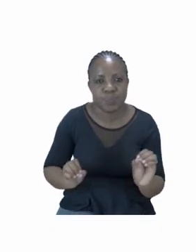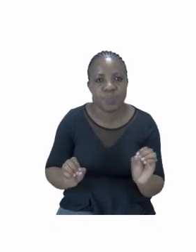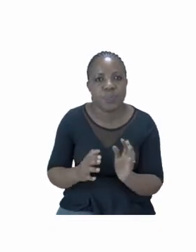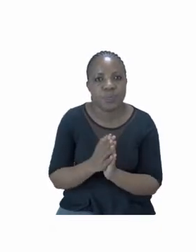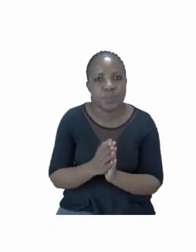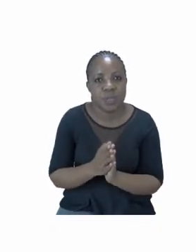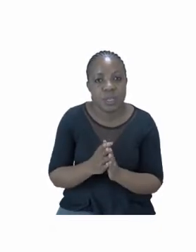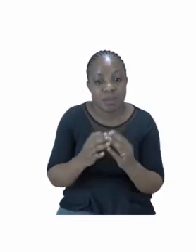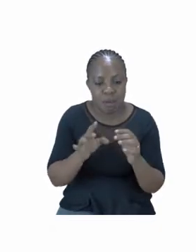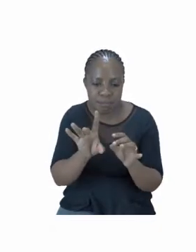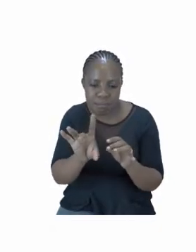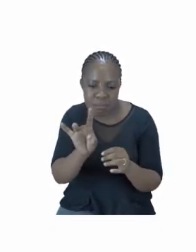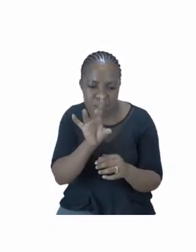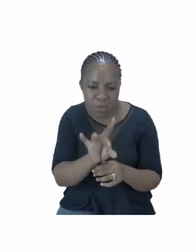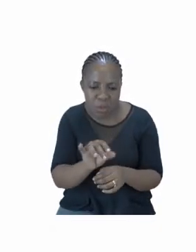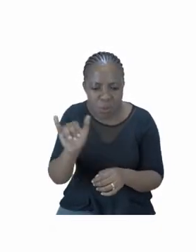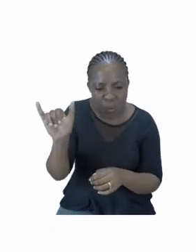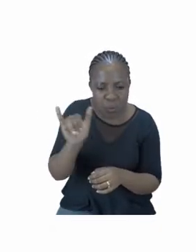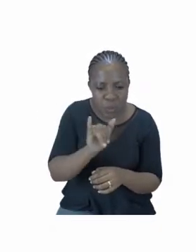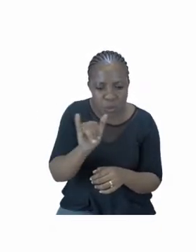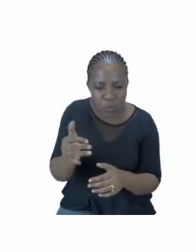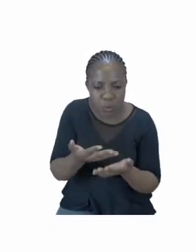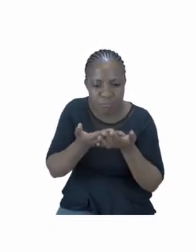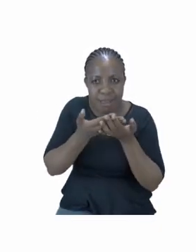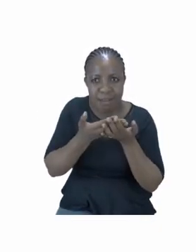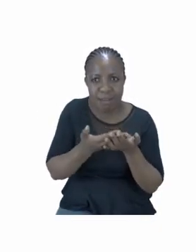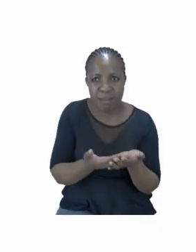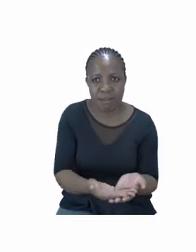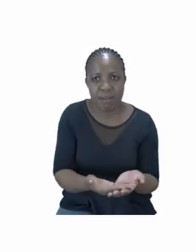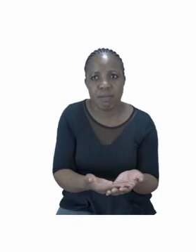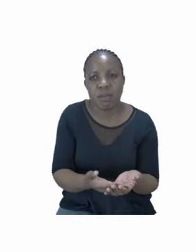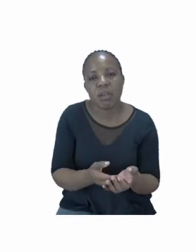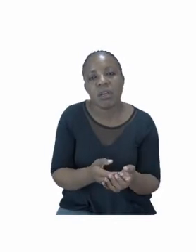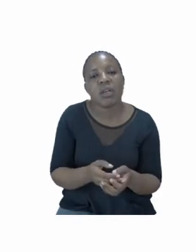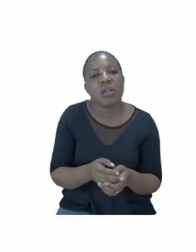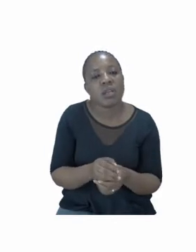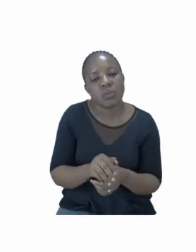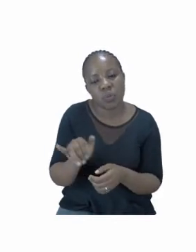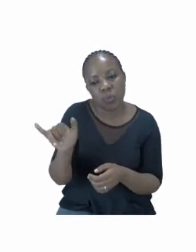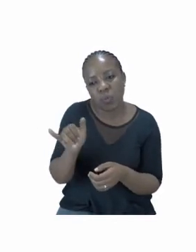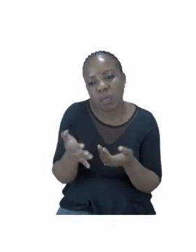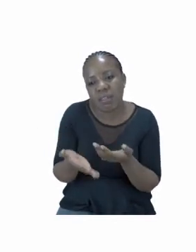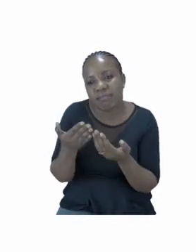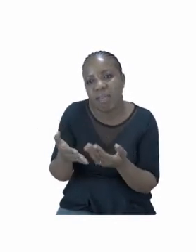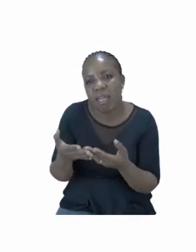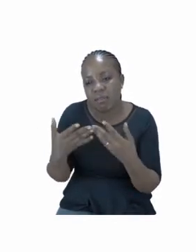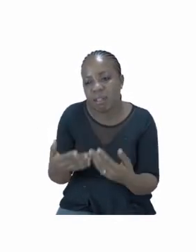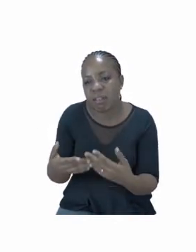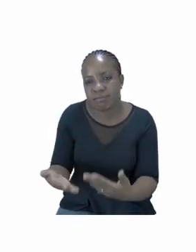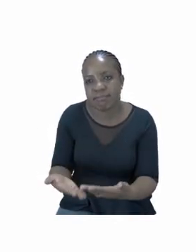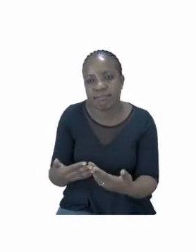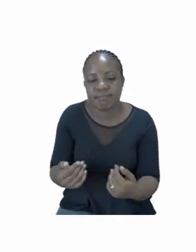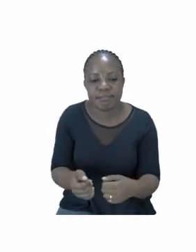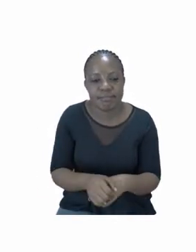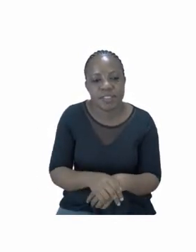the heavier ones and picking the lighter ones. Now, when we say heavy,